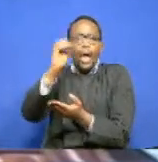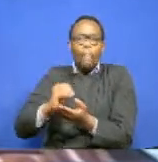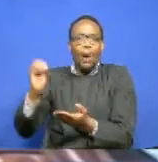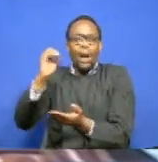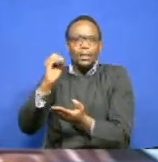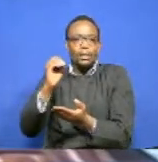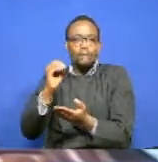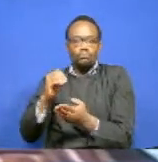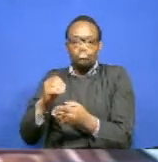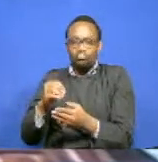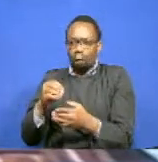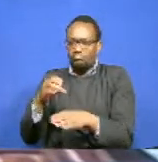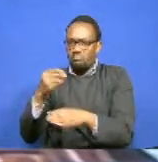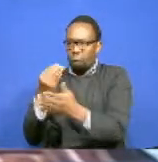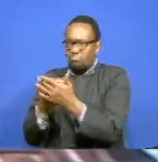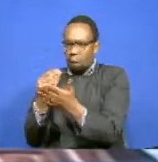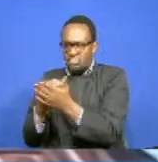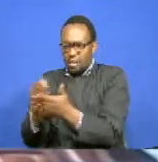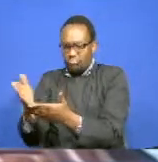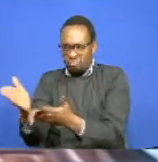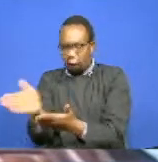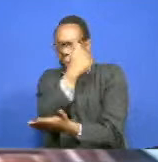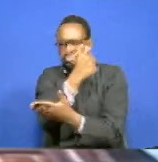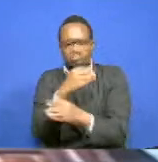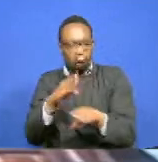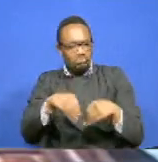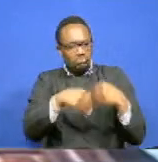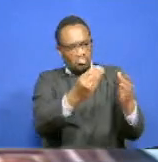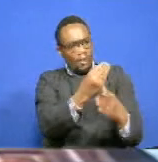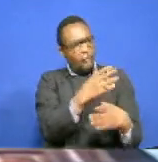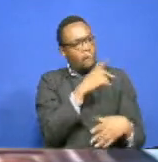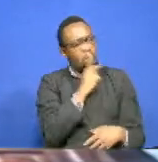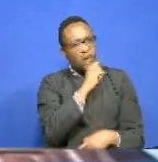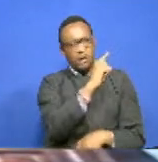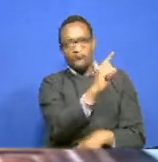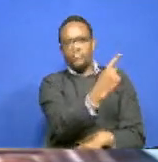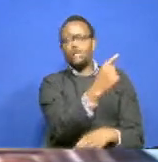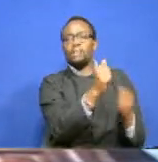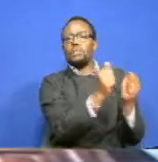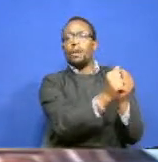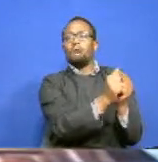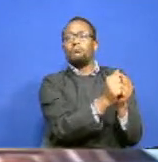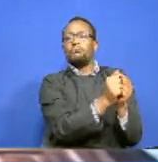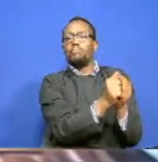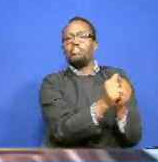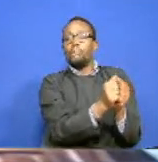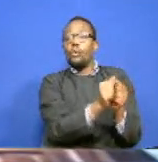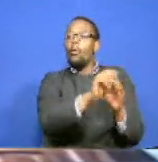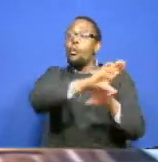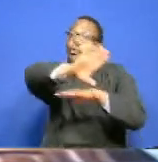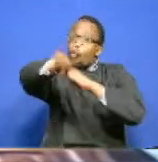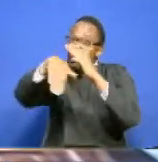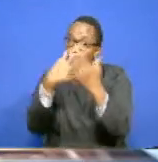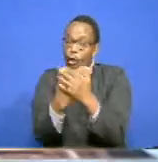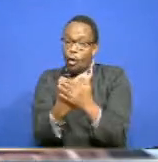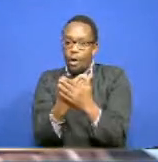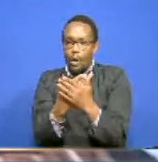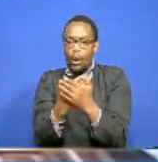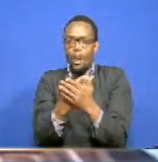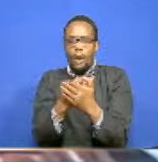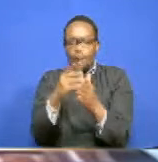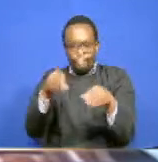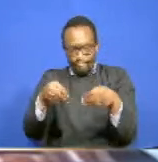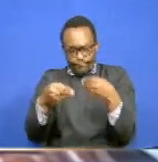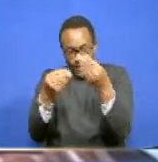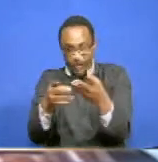Take the talent from him and give it to the one who has 10 talents. For everyone who has will be given